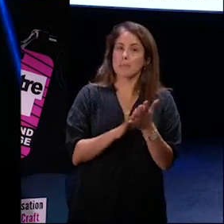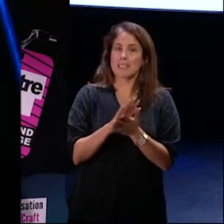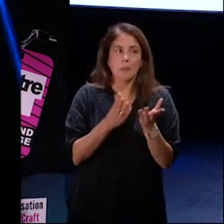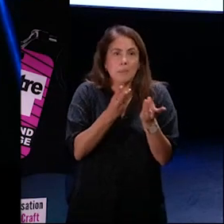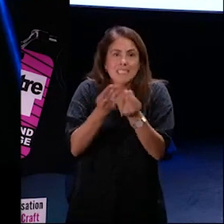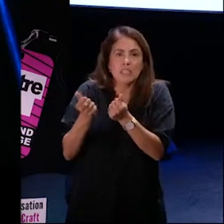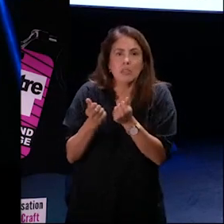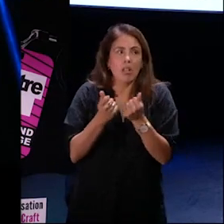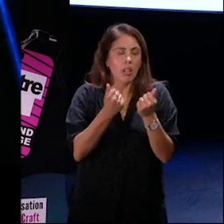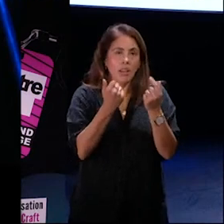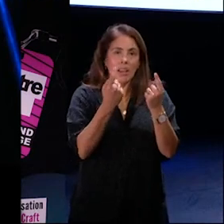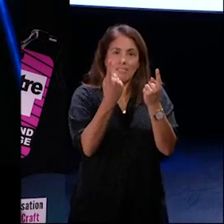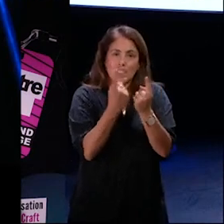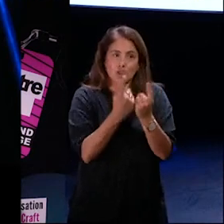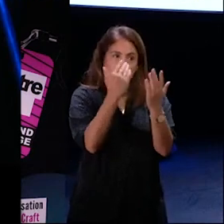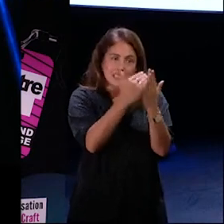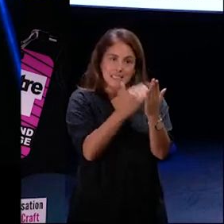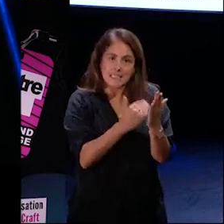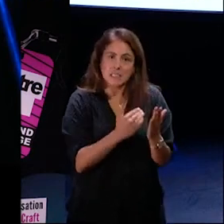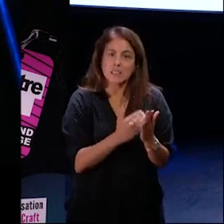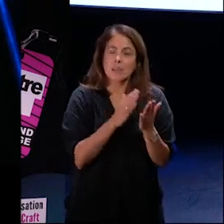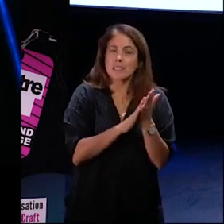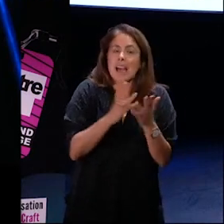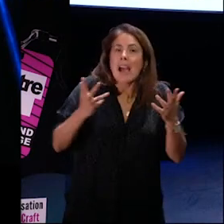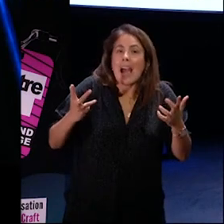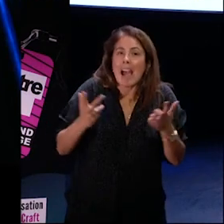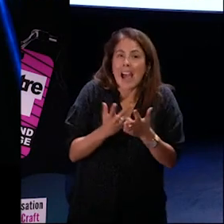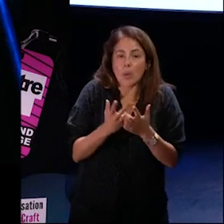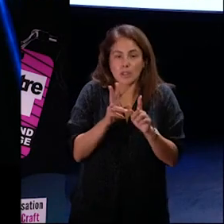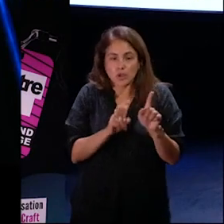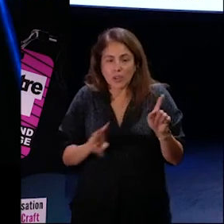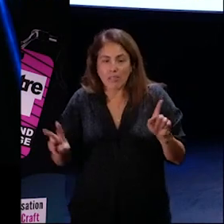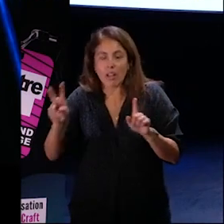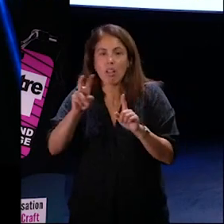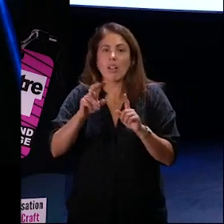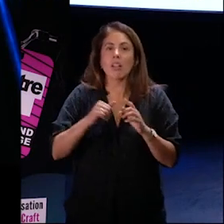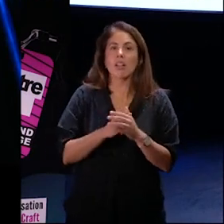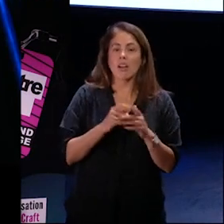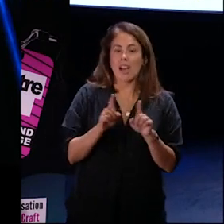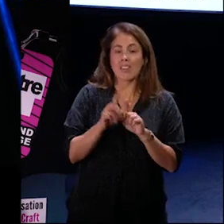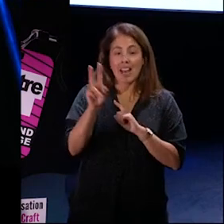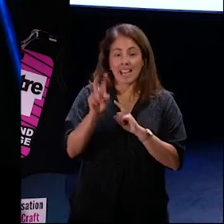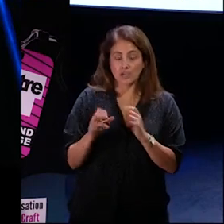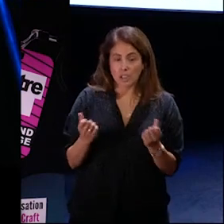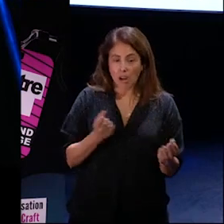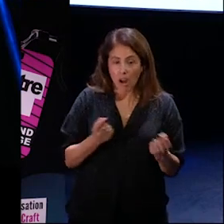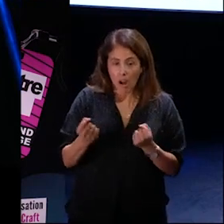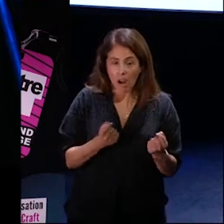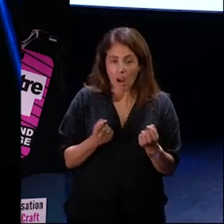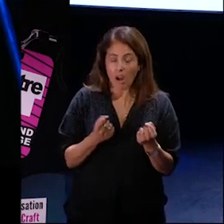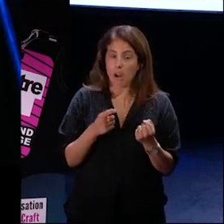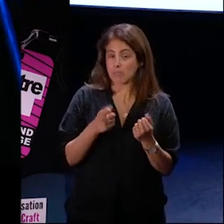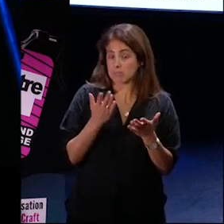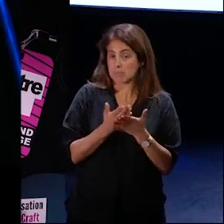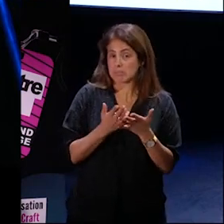materials inventories and how we were going to travel. We had an electric car, which was